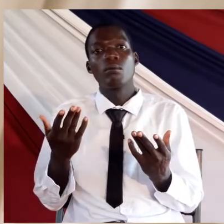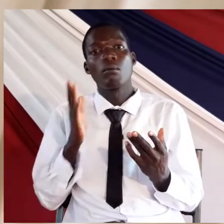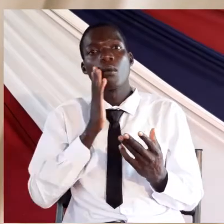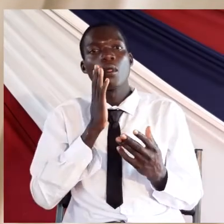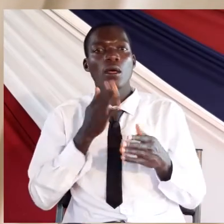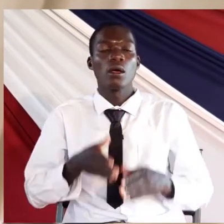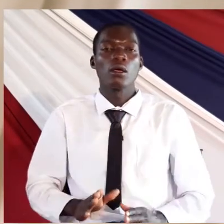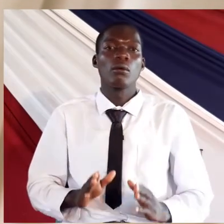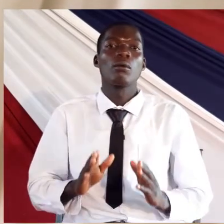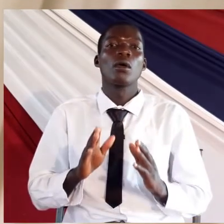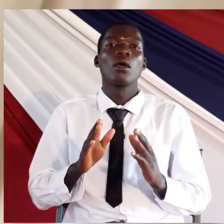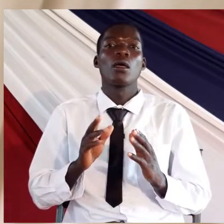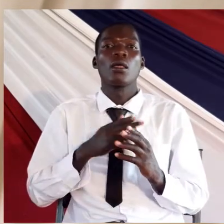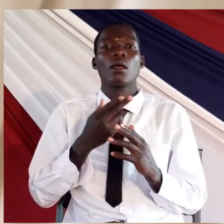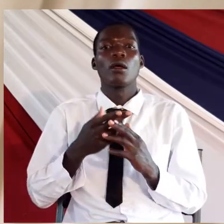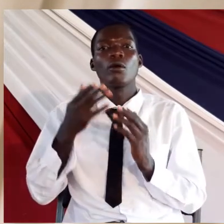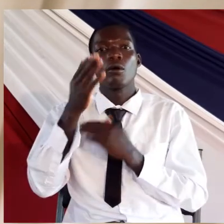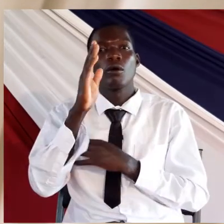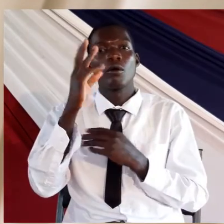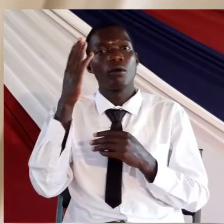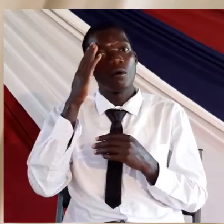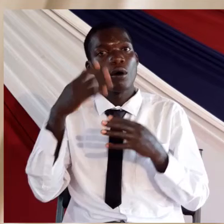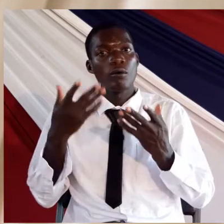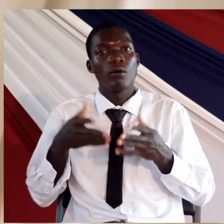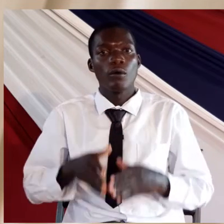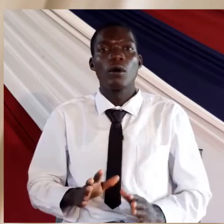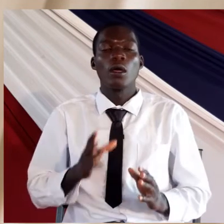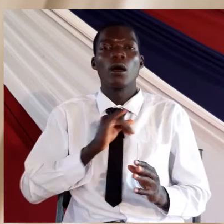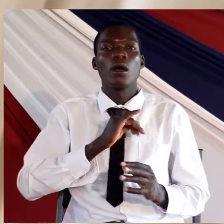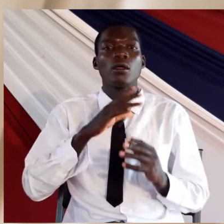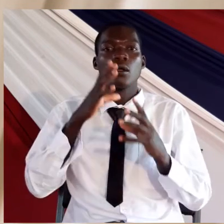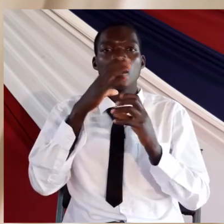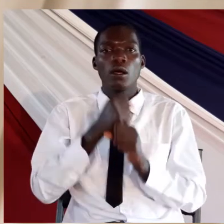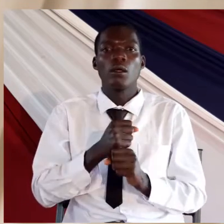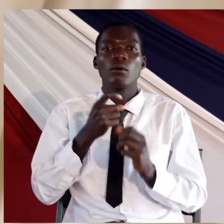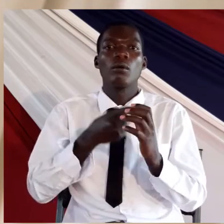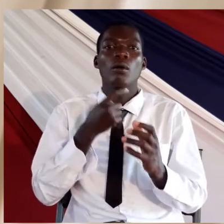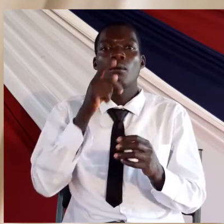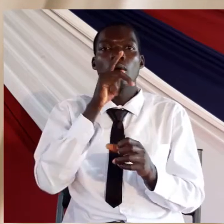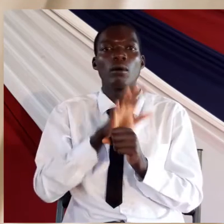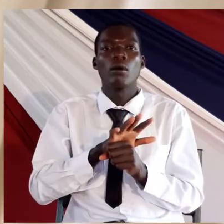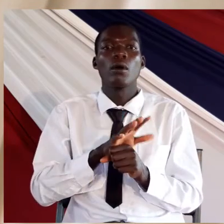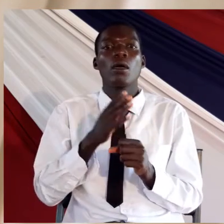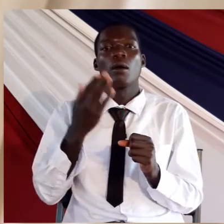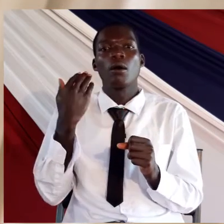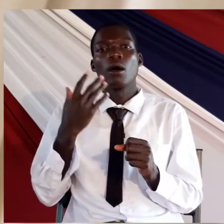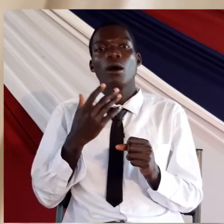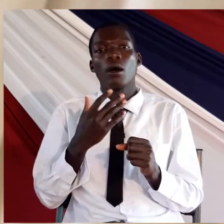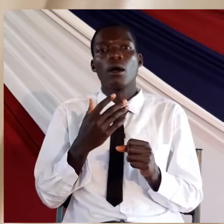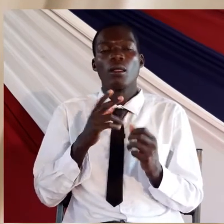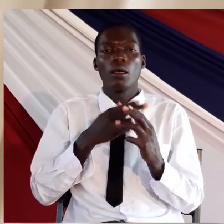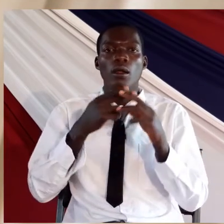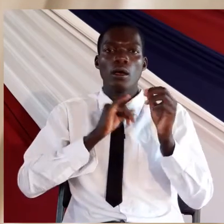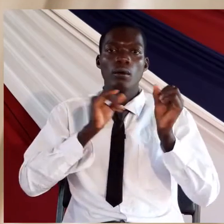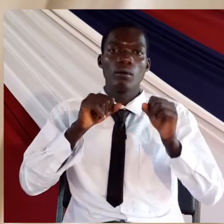30 years. Mm-hmm. But I do not know exactly when he was born. Mm-hmm. So I would subtract from the moment he died going backwards. I would be